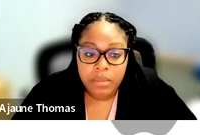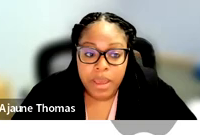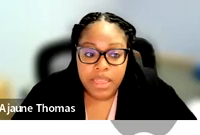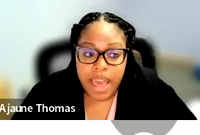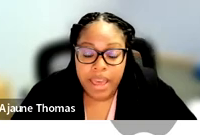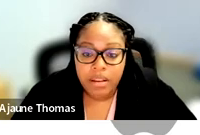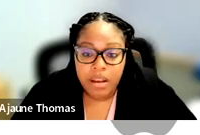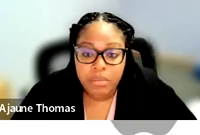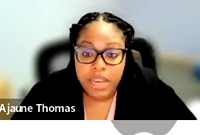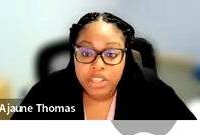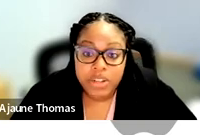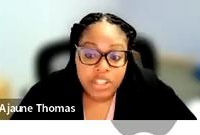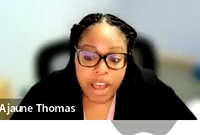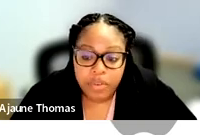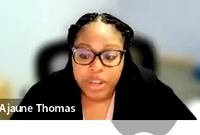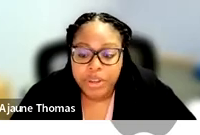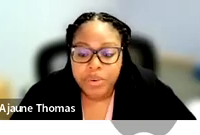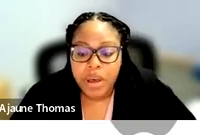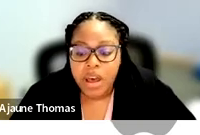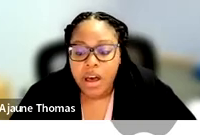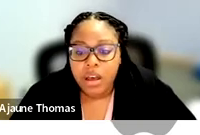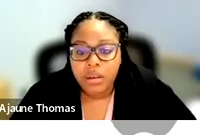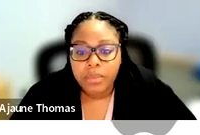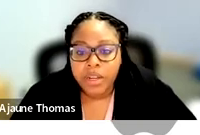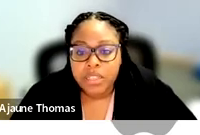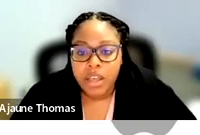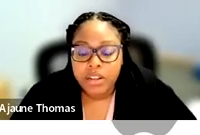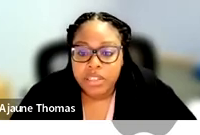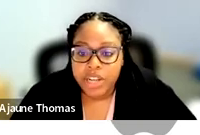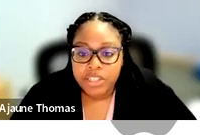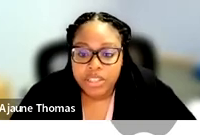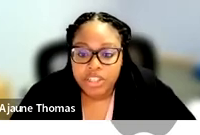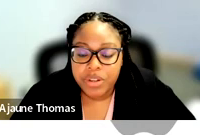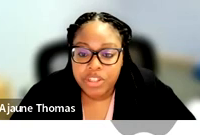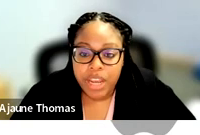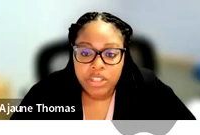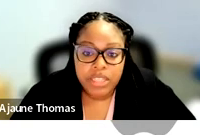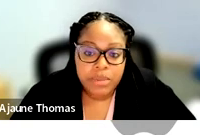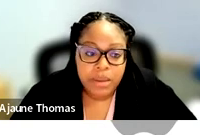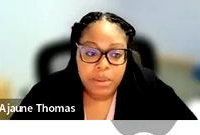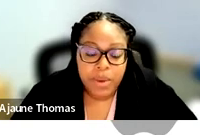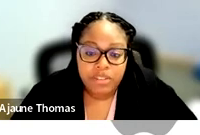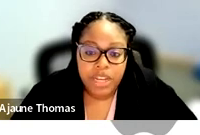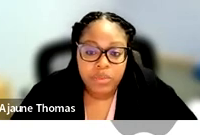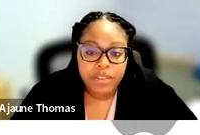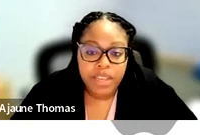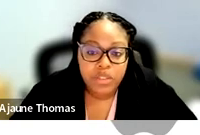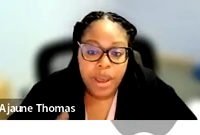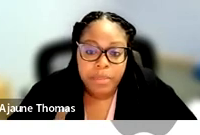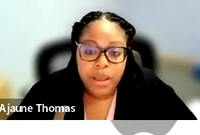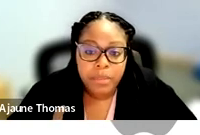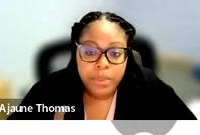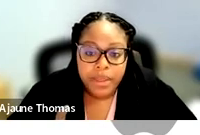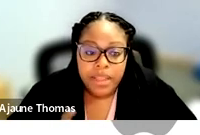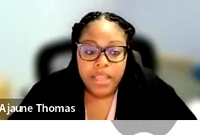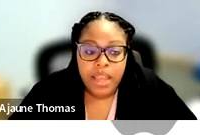can make that take a screenshot for you. There's other gestures that you can change. Like sometimes people have changed where they